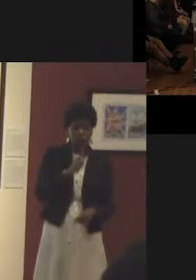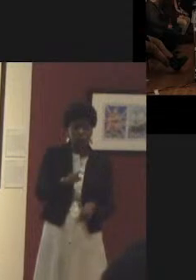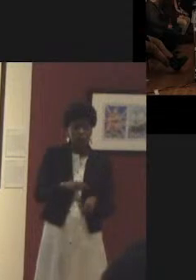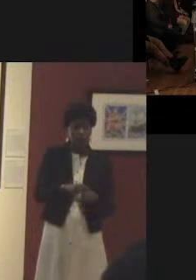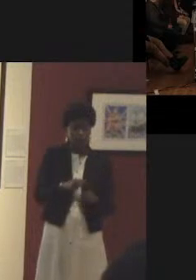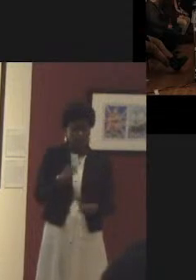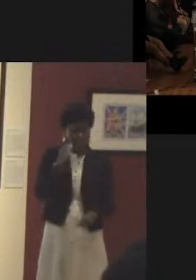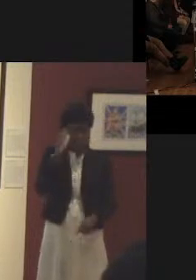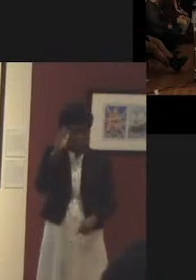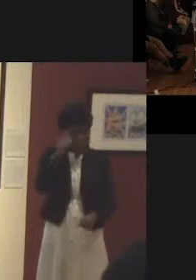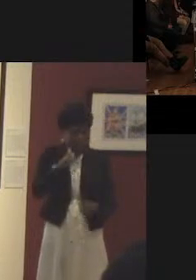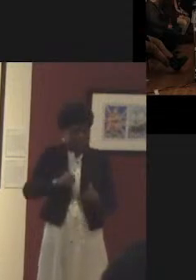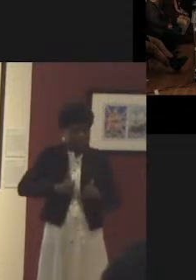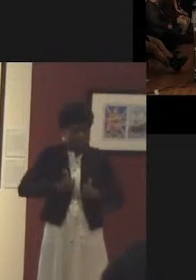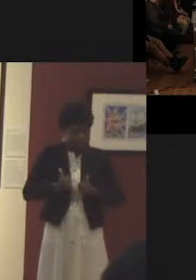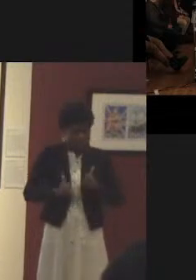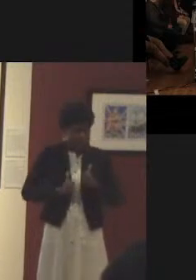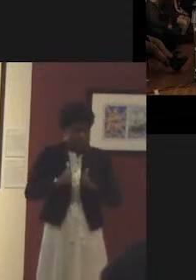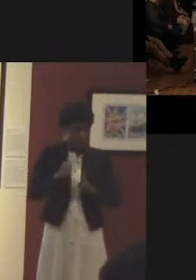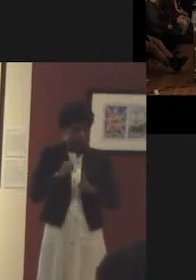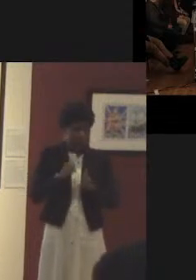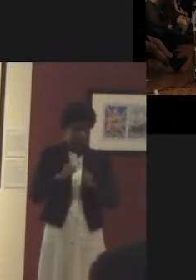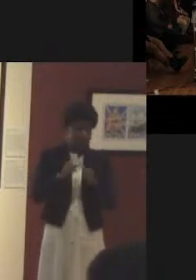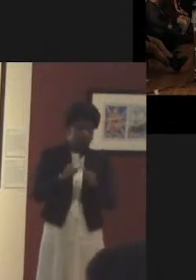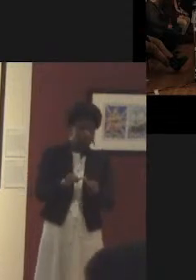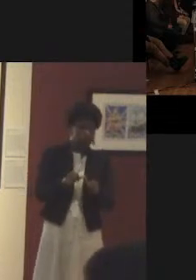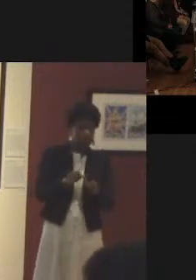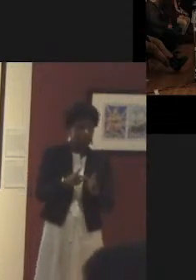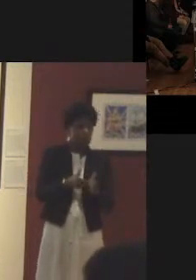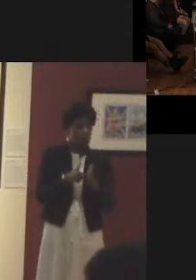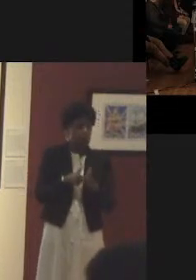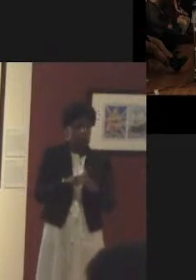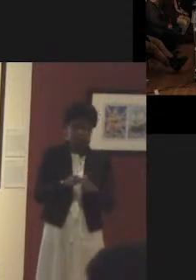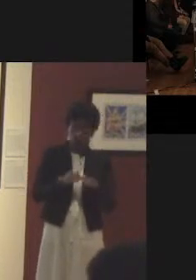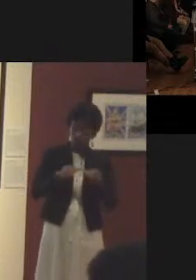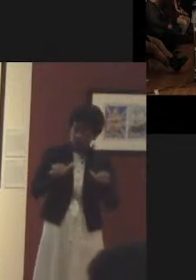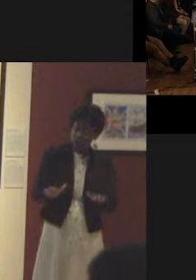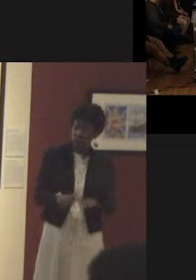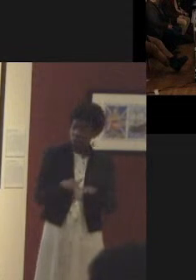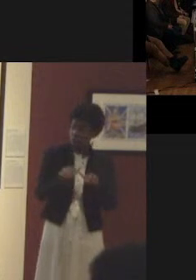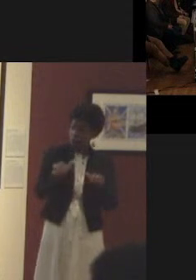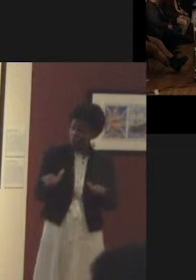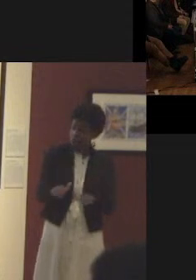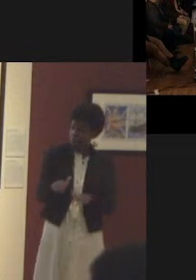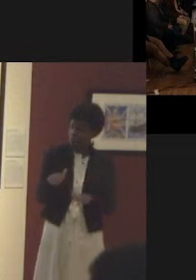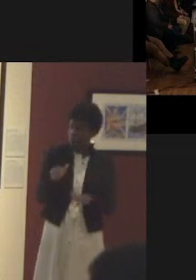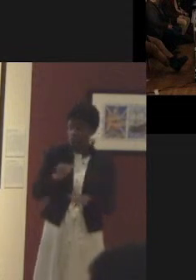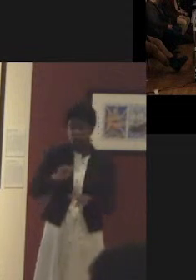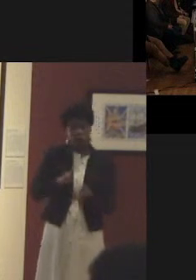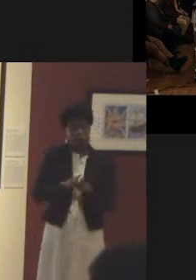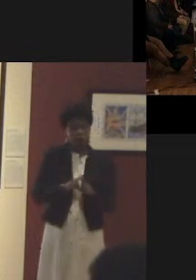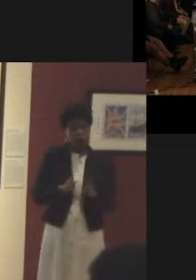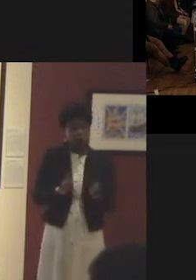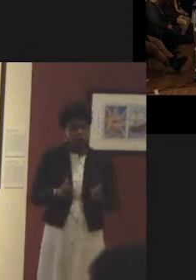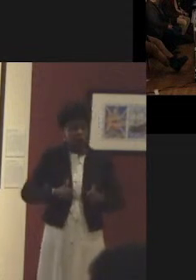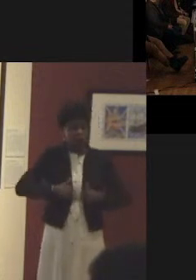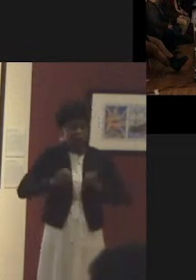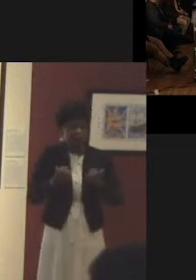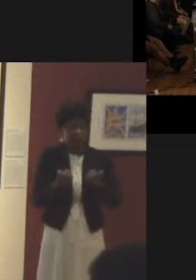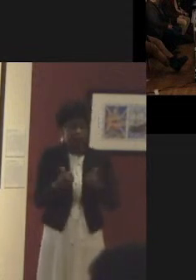required not only to carry out these tasks, but also to exist in the world as a Black